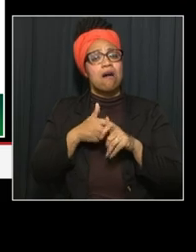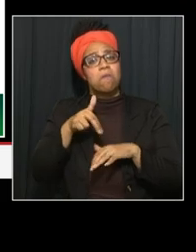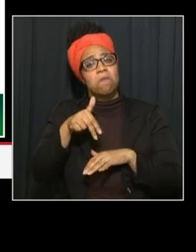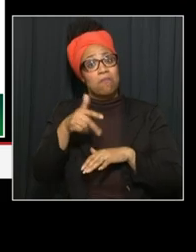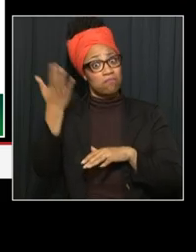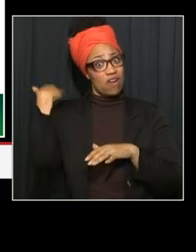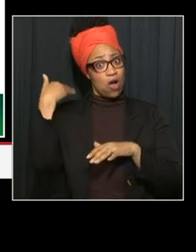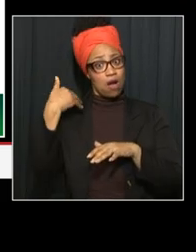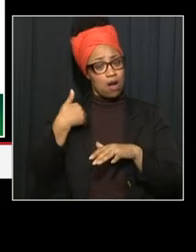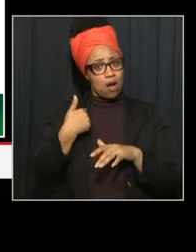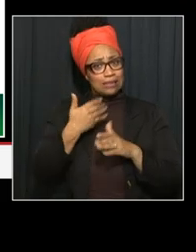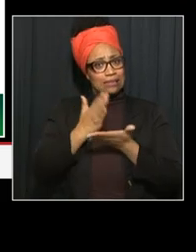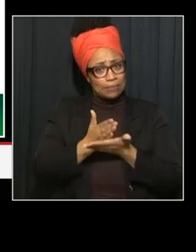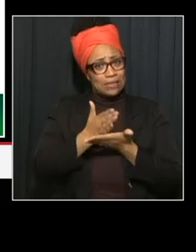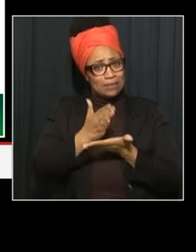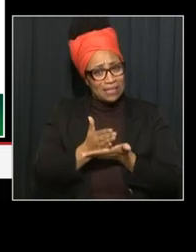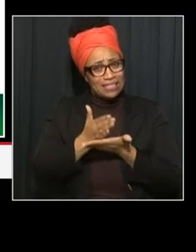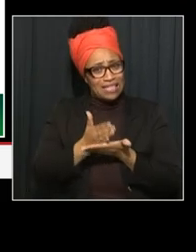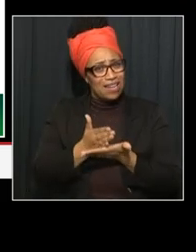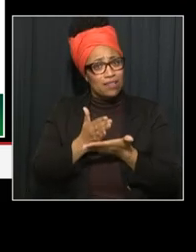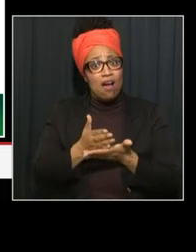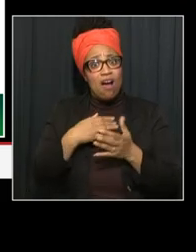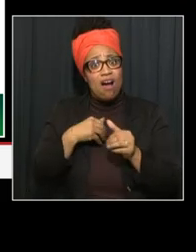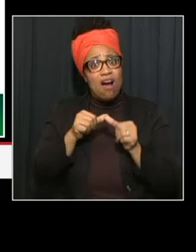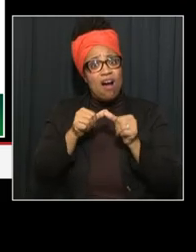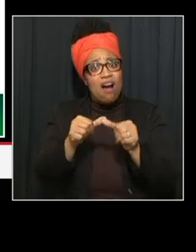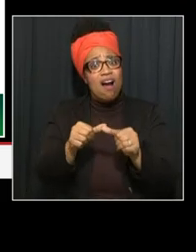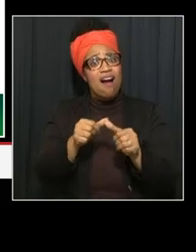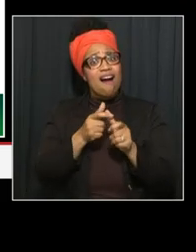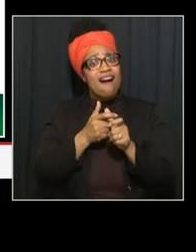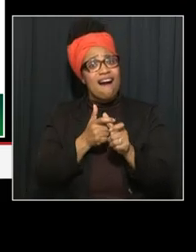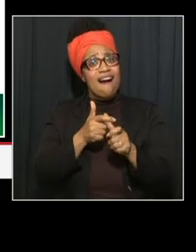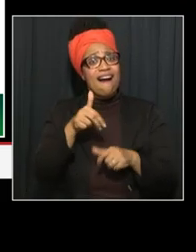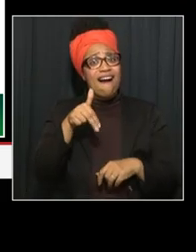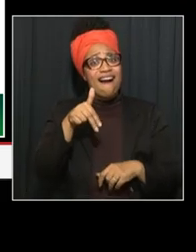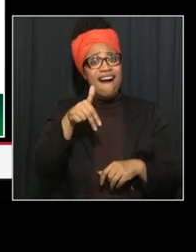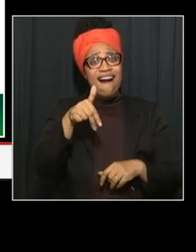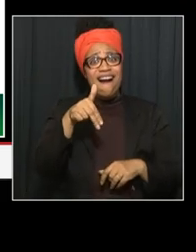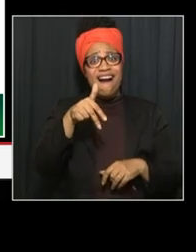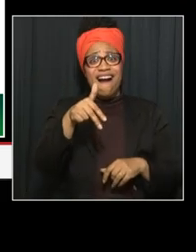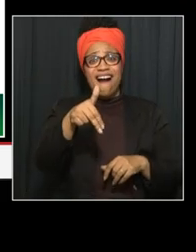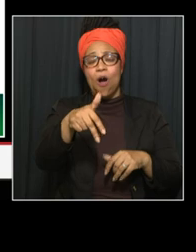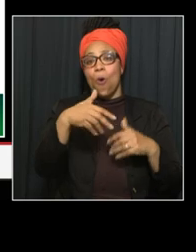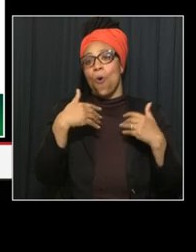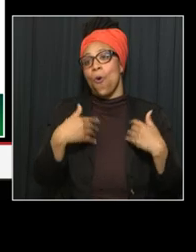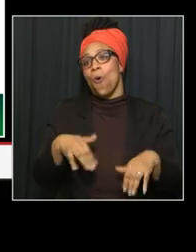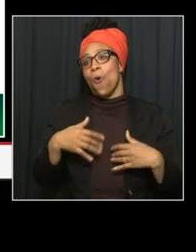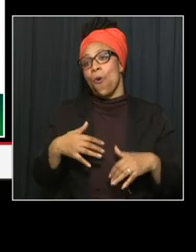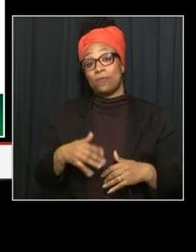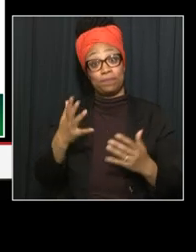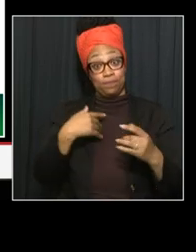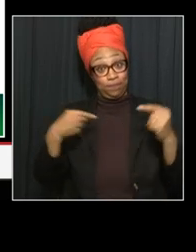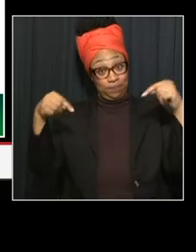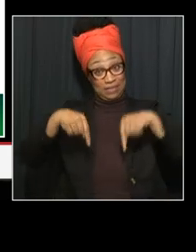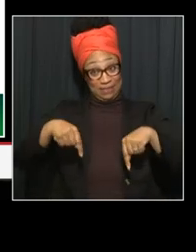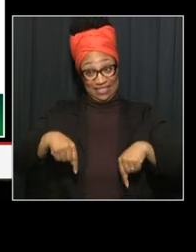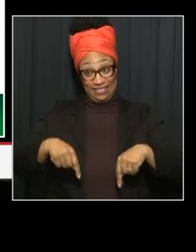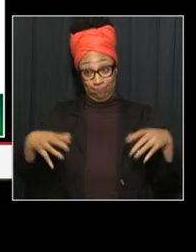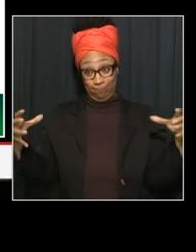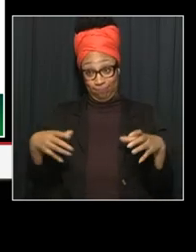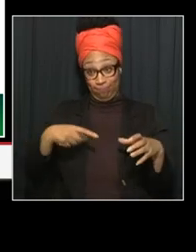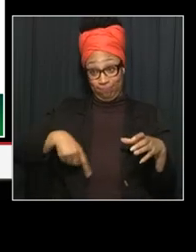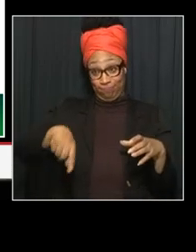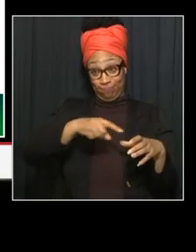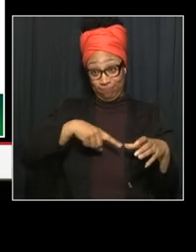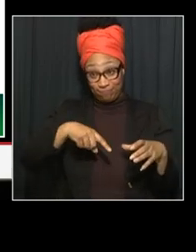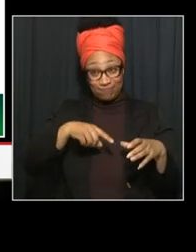off here in a chair aerobics class because I realized that, I'm not quite DACL yet.